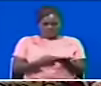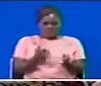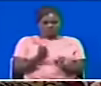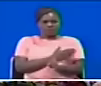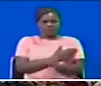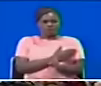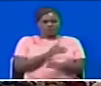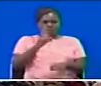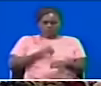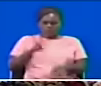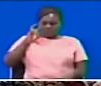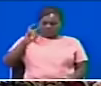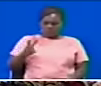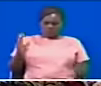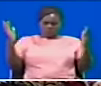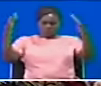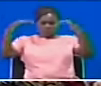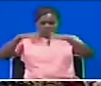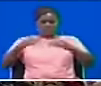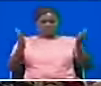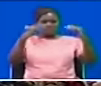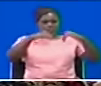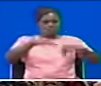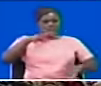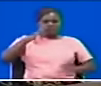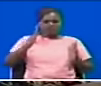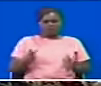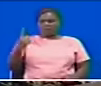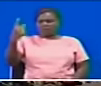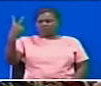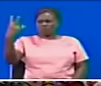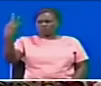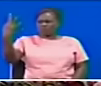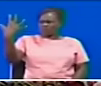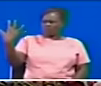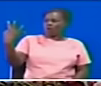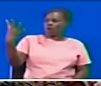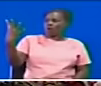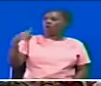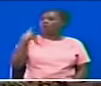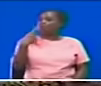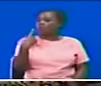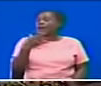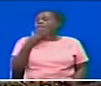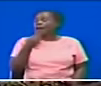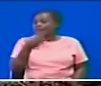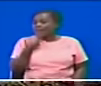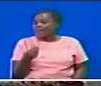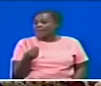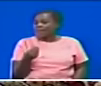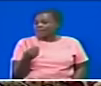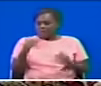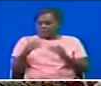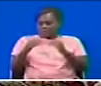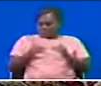that even when you look at the rallies, speaker number 1, 2, 3, 4 will be a male. Before